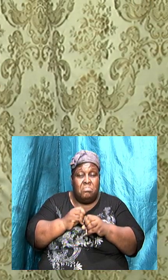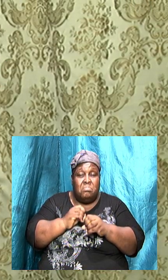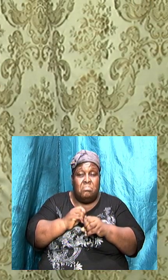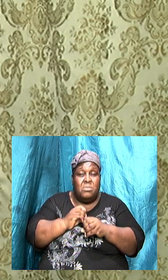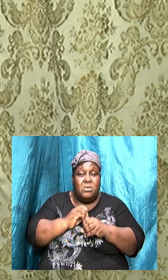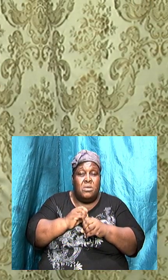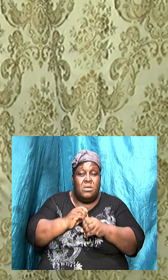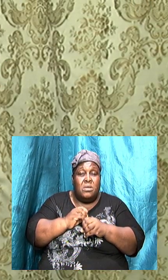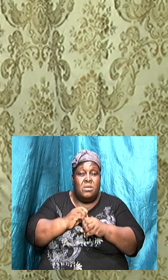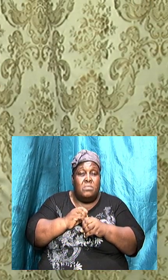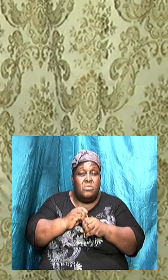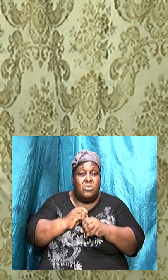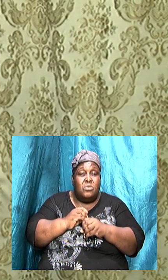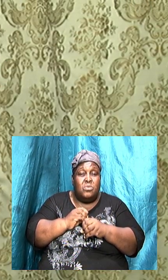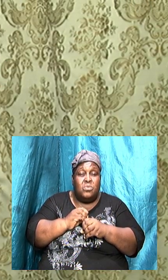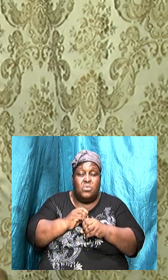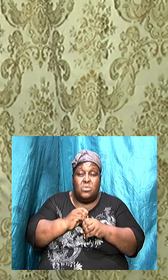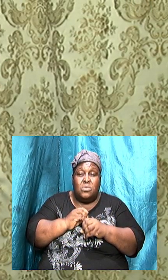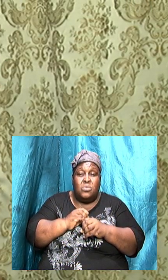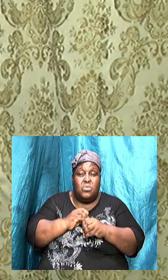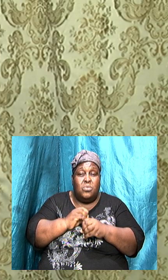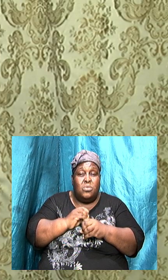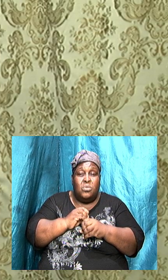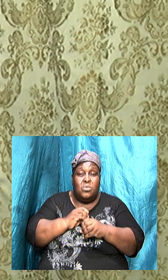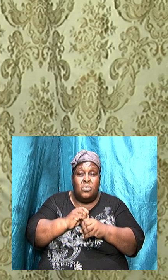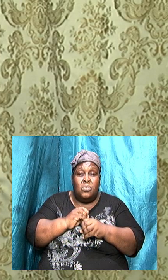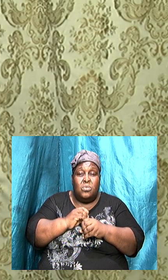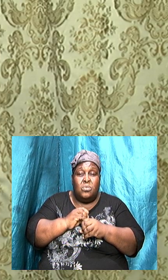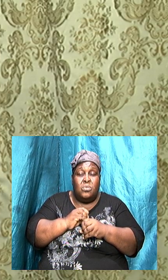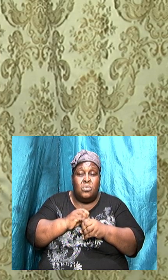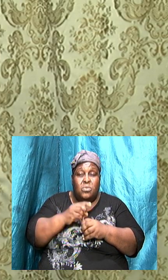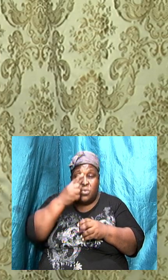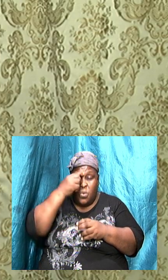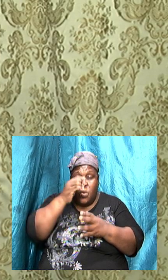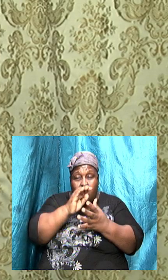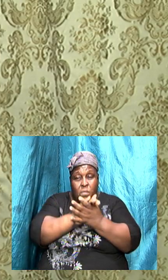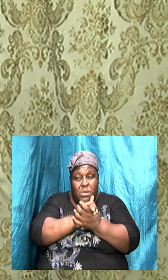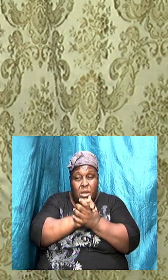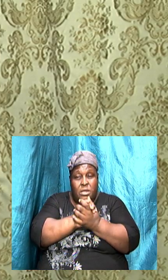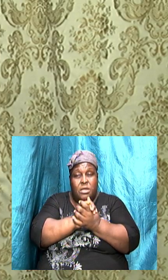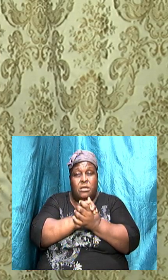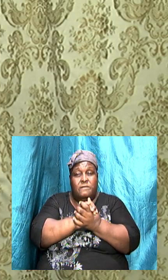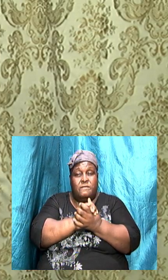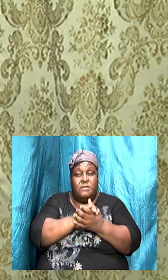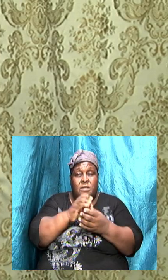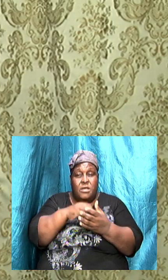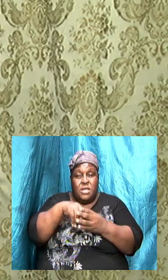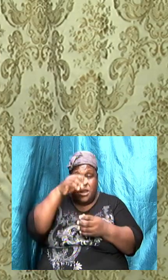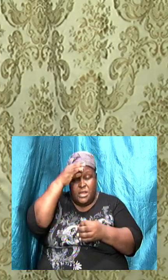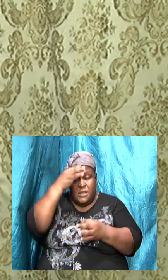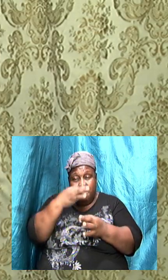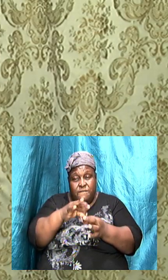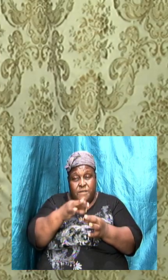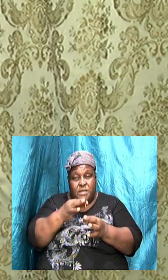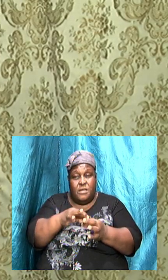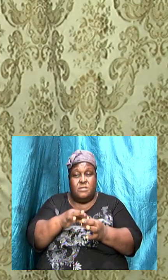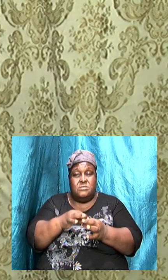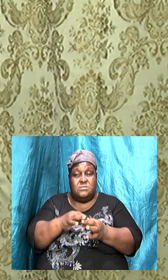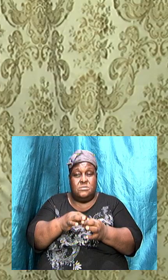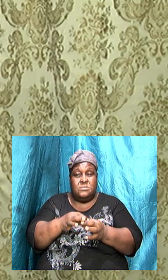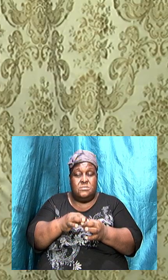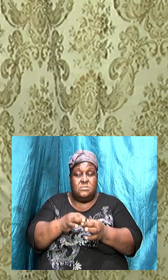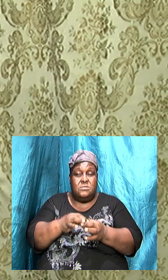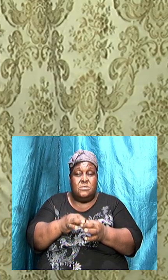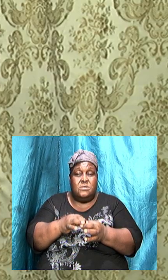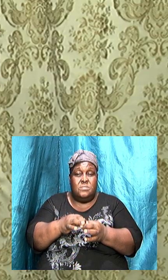gospel, if we compromise our walk with God, if we